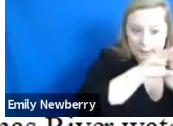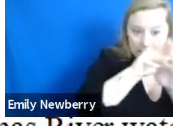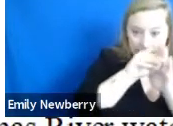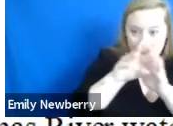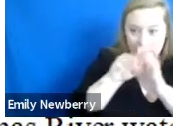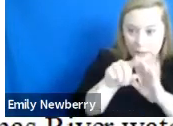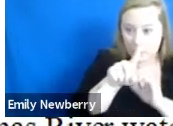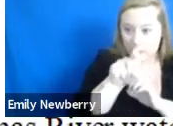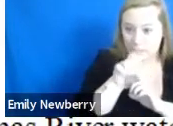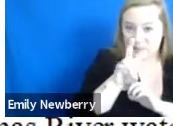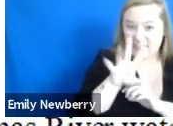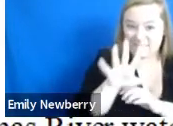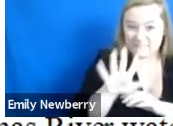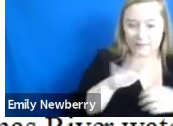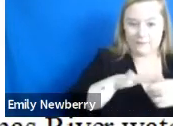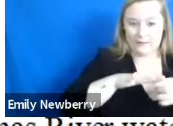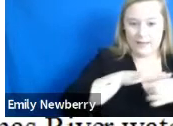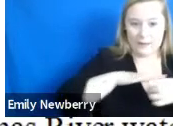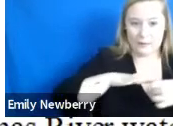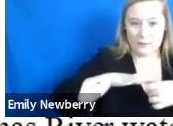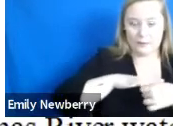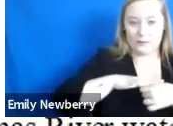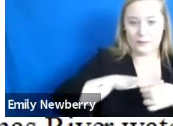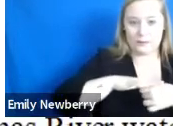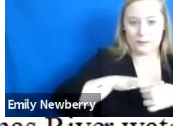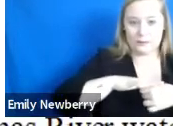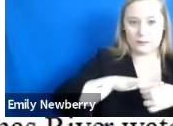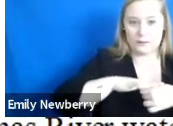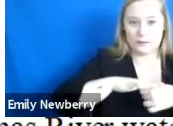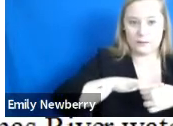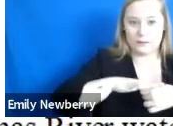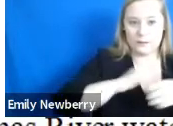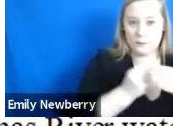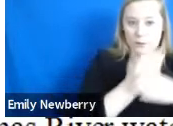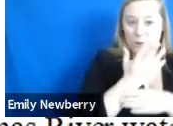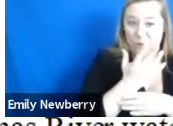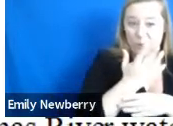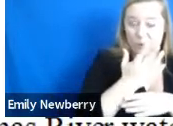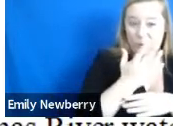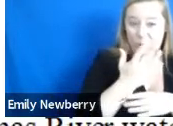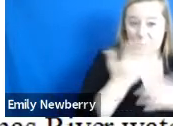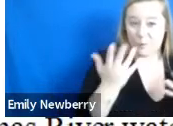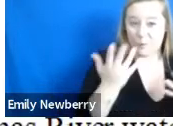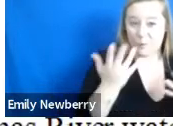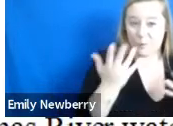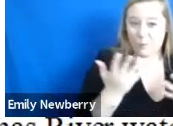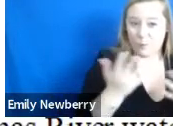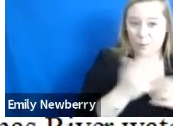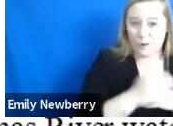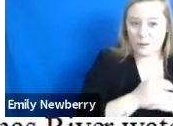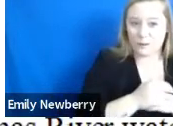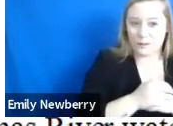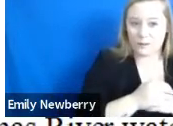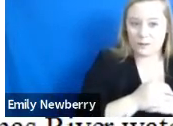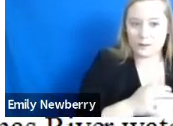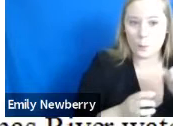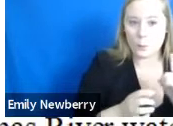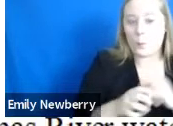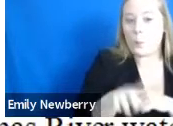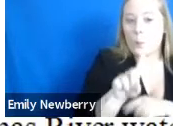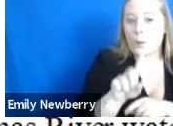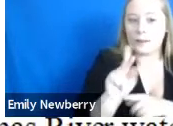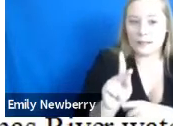175 points for different growing periods, we found for 3 different fields, which is represented by 1K, 3K,